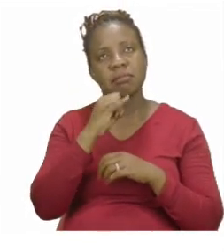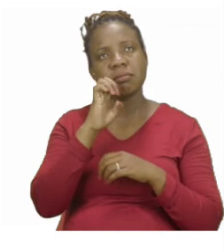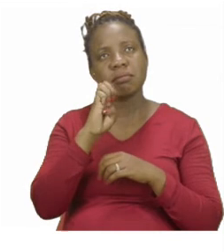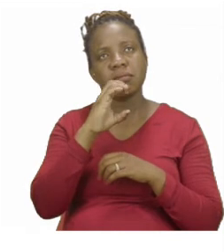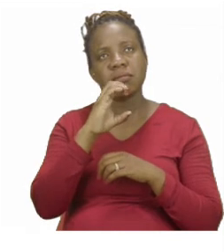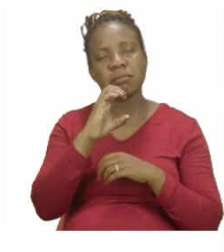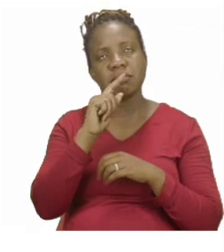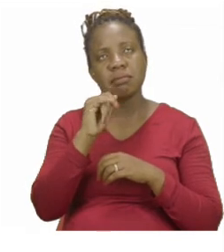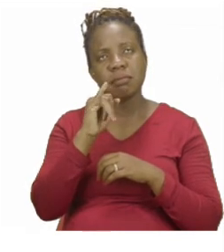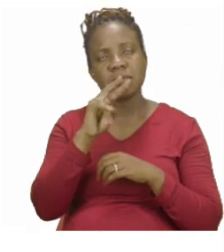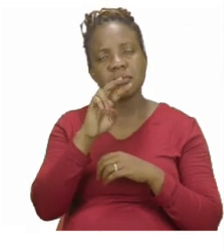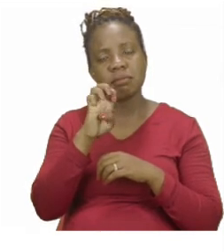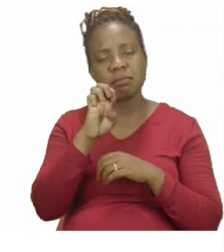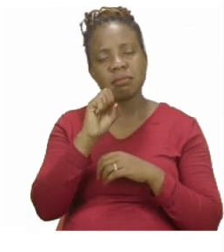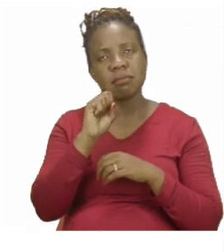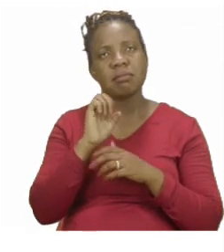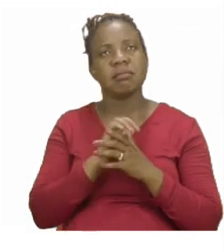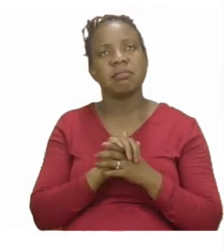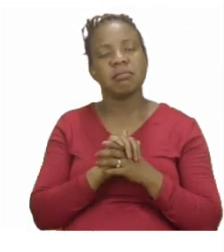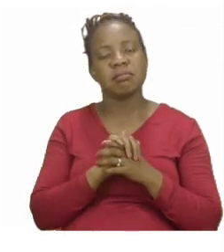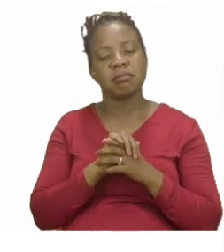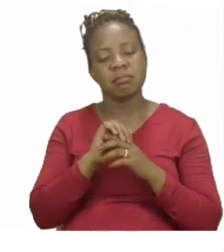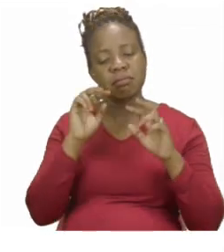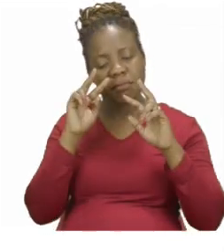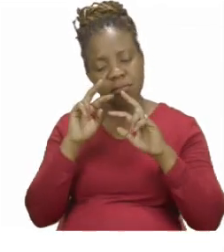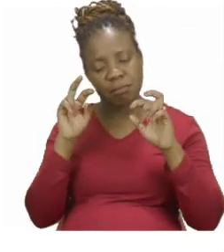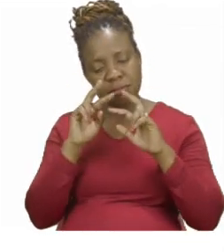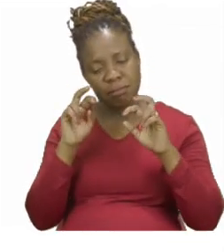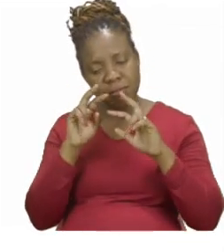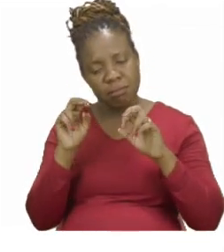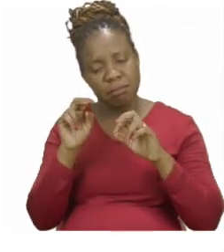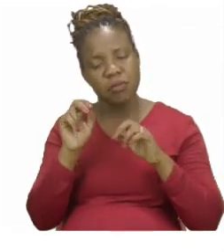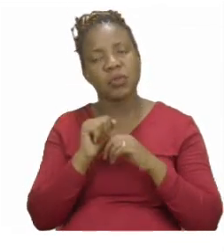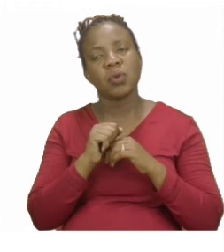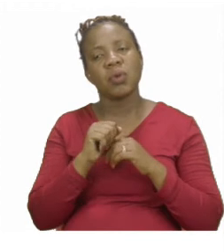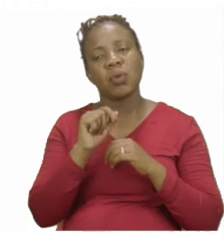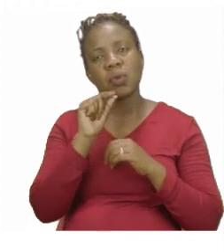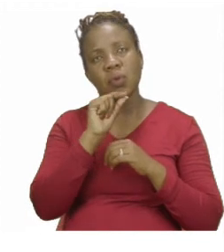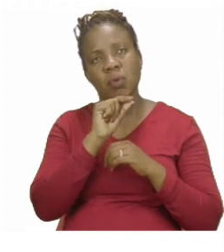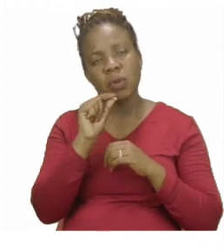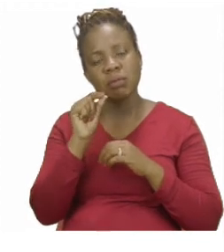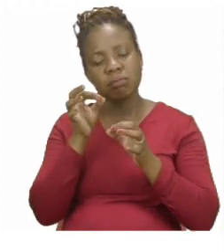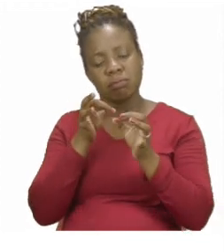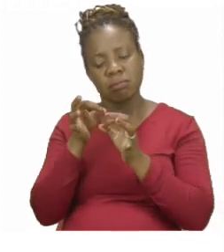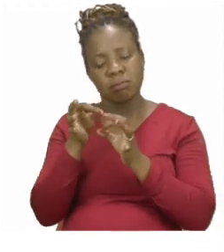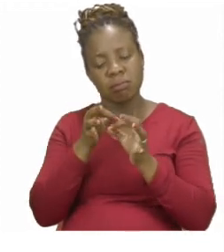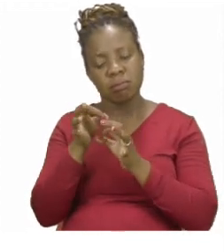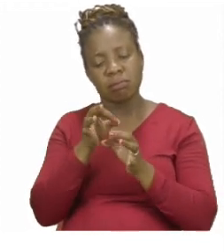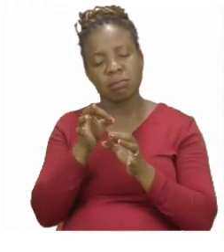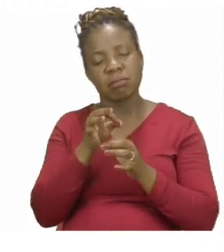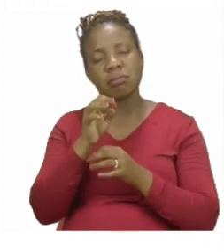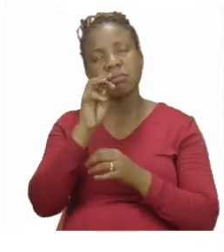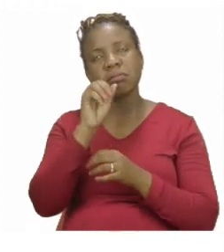that describes Amanda's hair. And for number one,